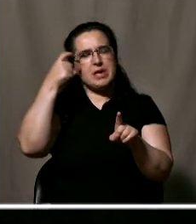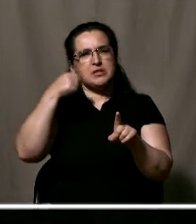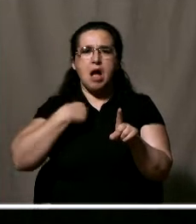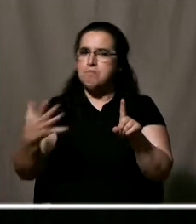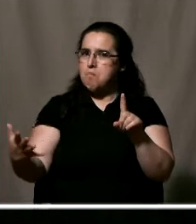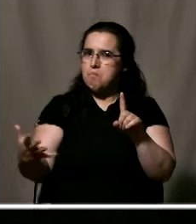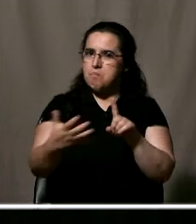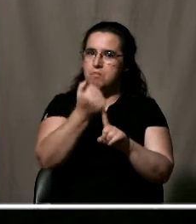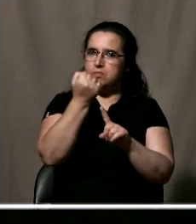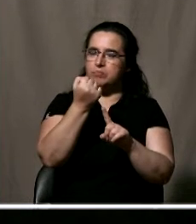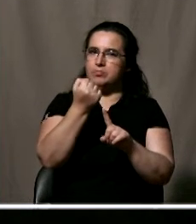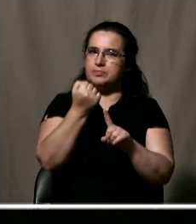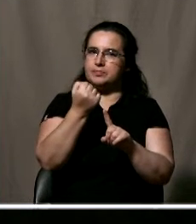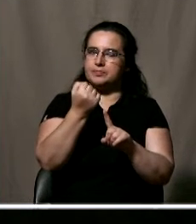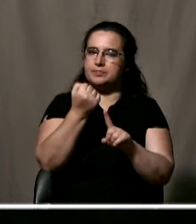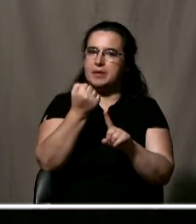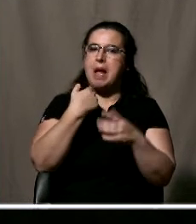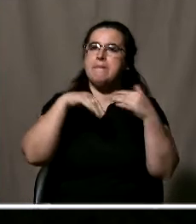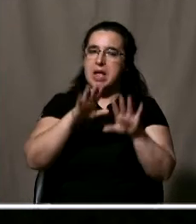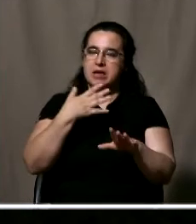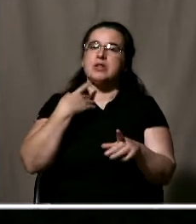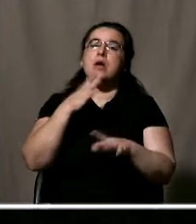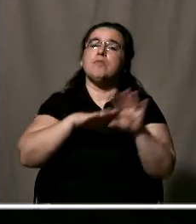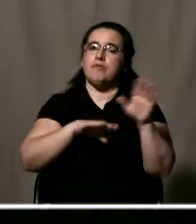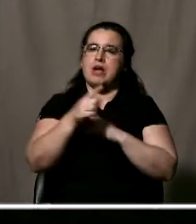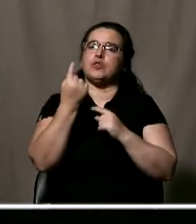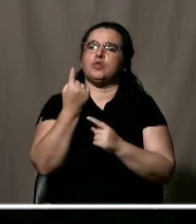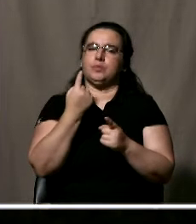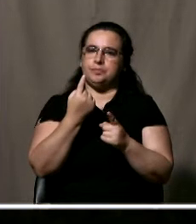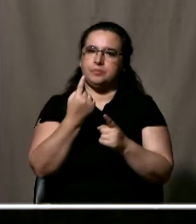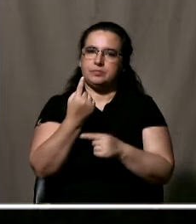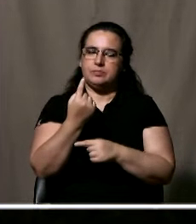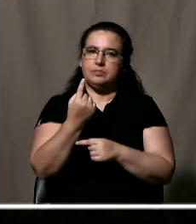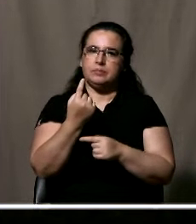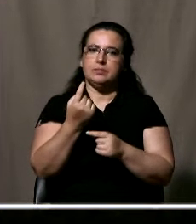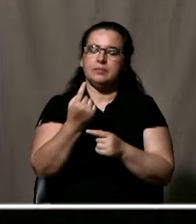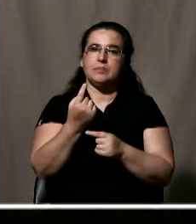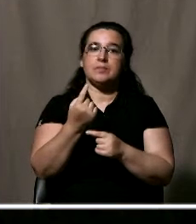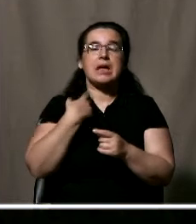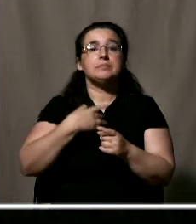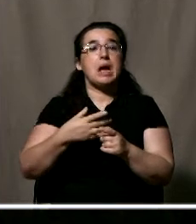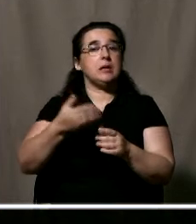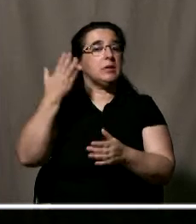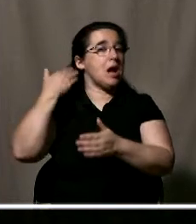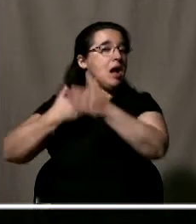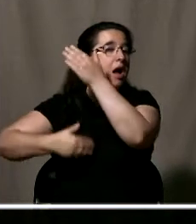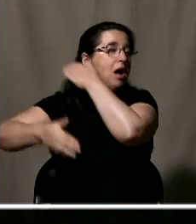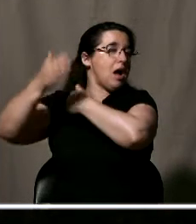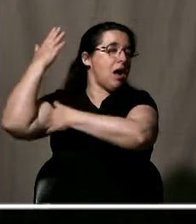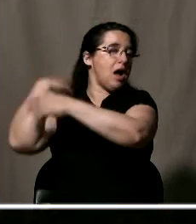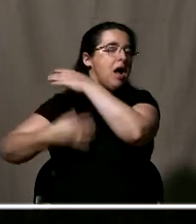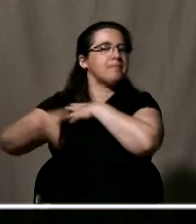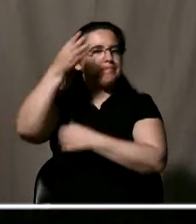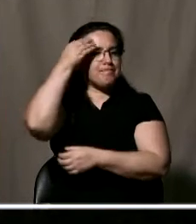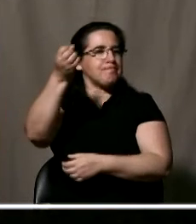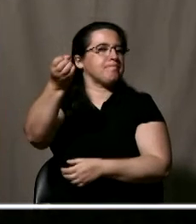but one thing I do, mas uma coisa faço, forgetting those things that are behind, esquecendo-me das coisas que para trás